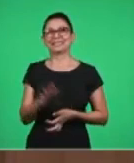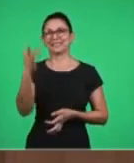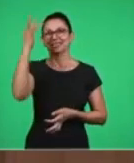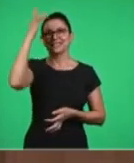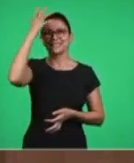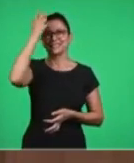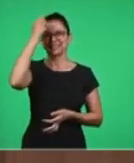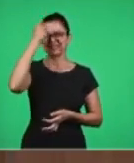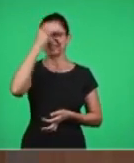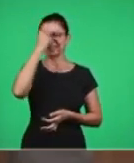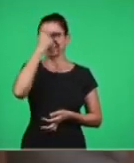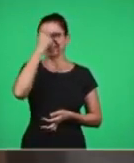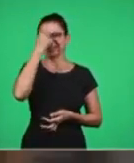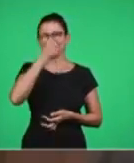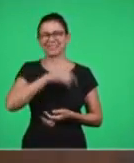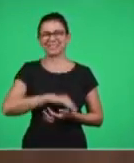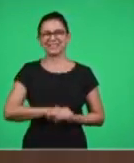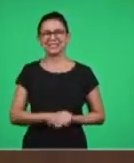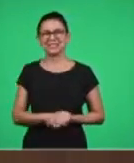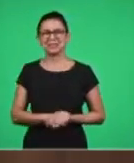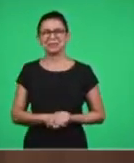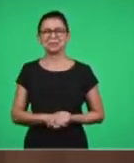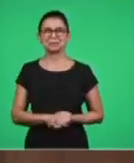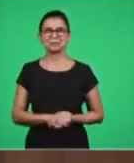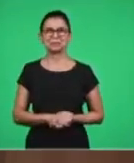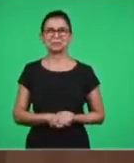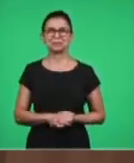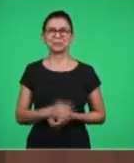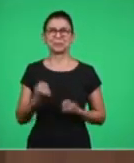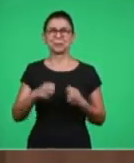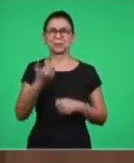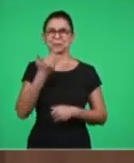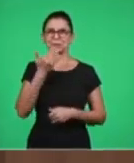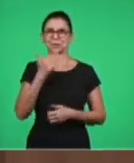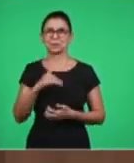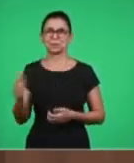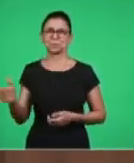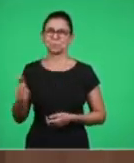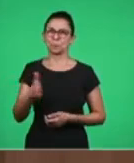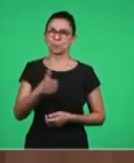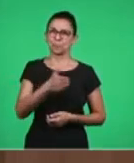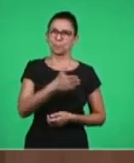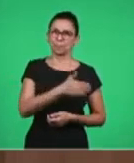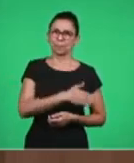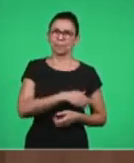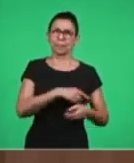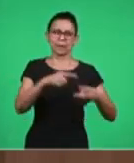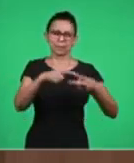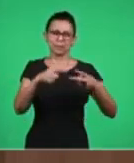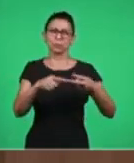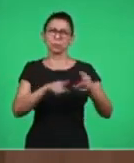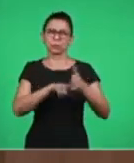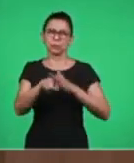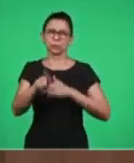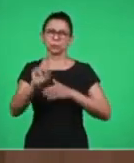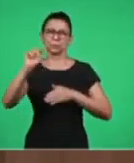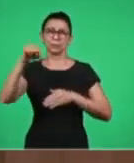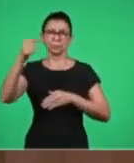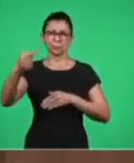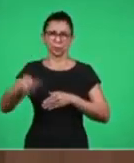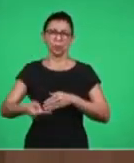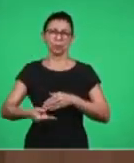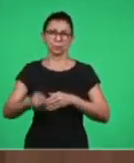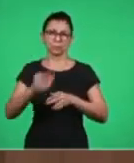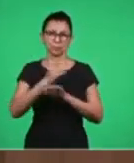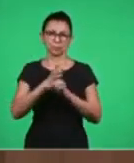They all have, end of the year, they all are going to have a special lunch. We're going to have more questions, but we're going to